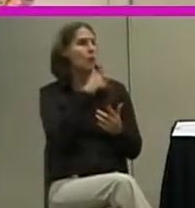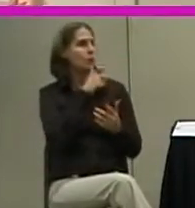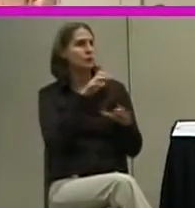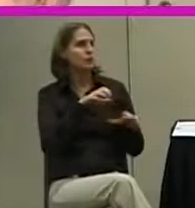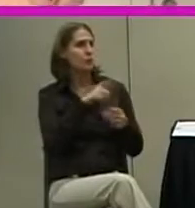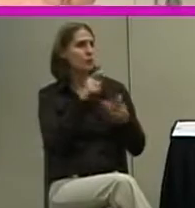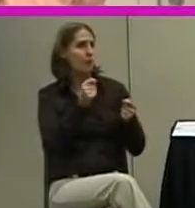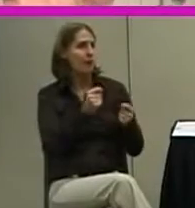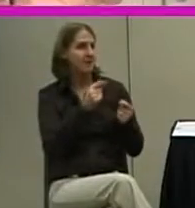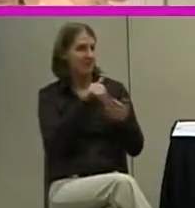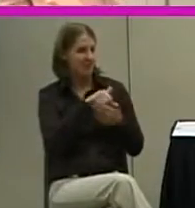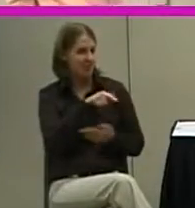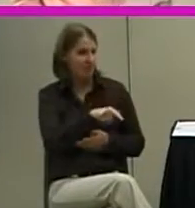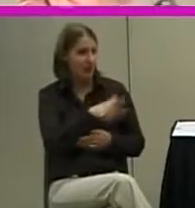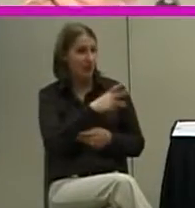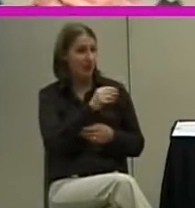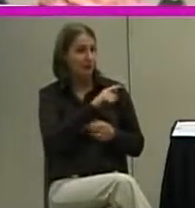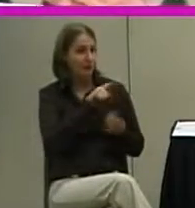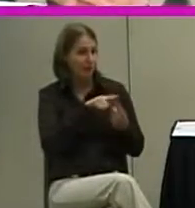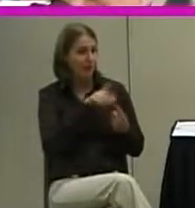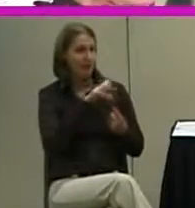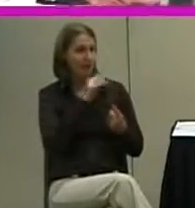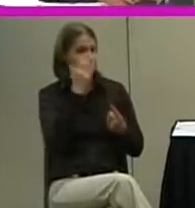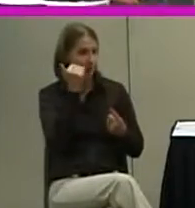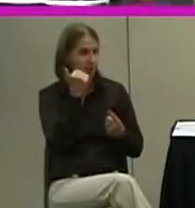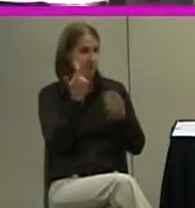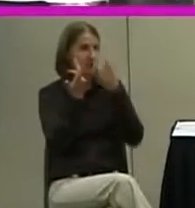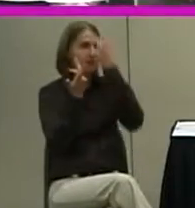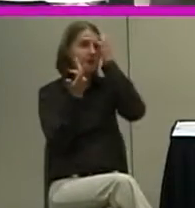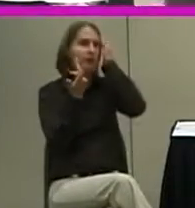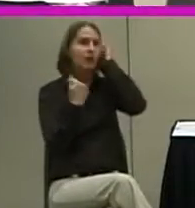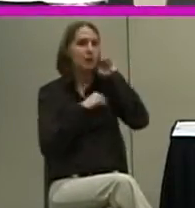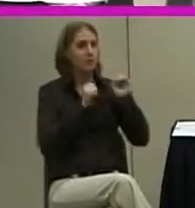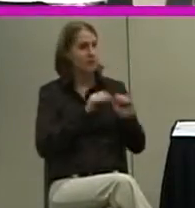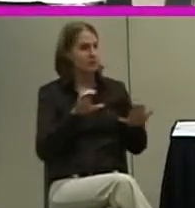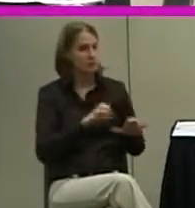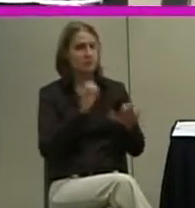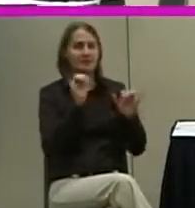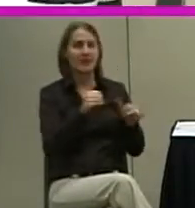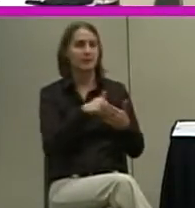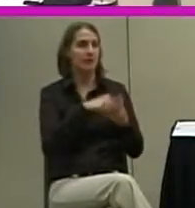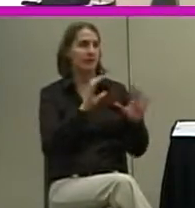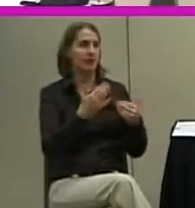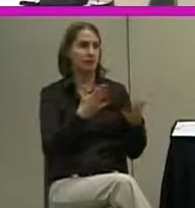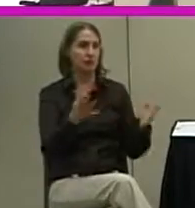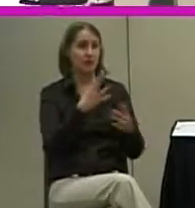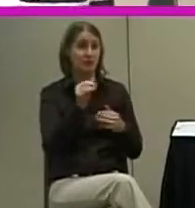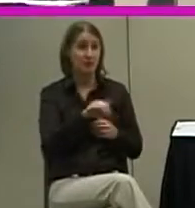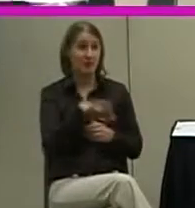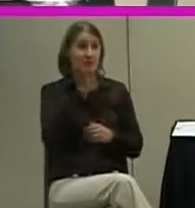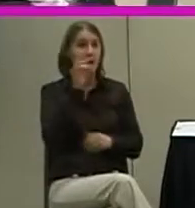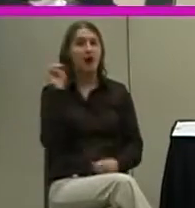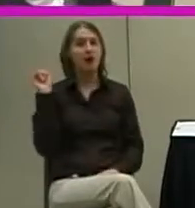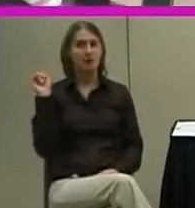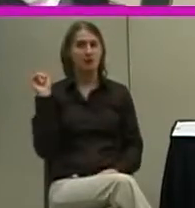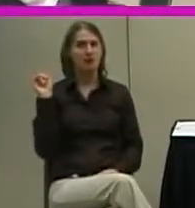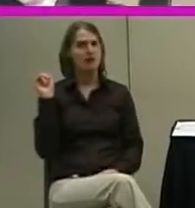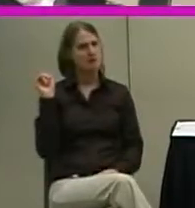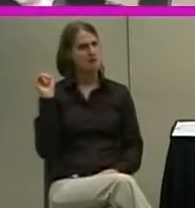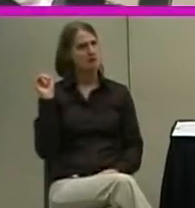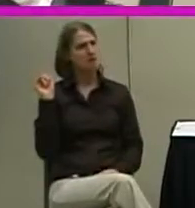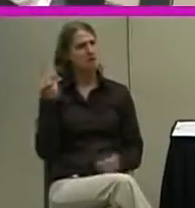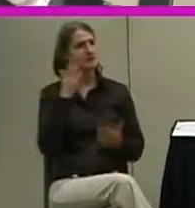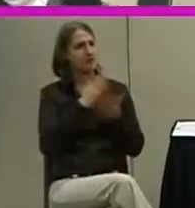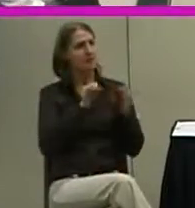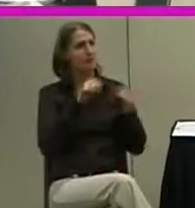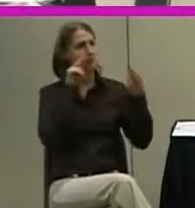in there, when are they doing it, and why? We can do the same thing in the classroom. And you can find that there are predictable